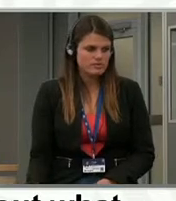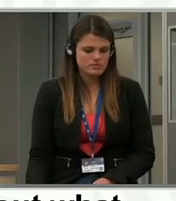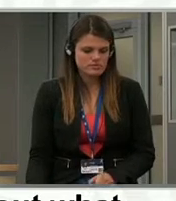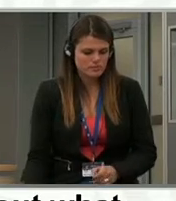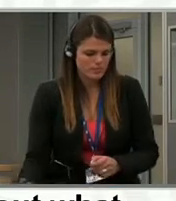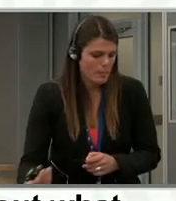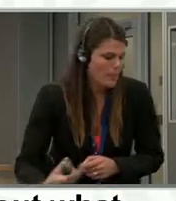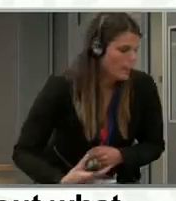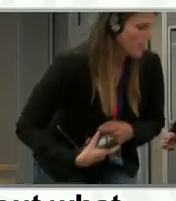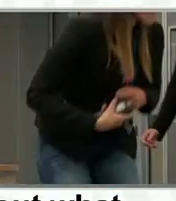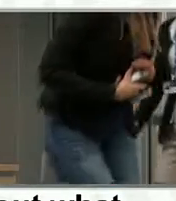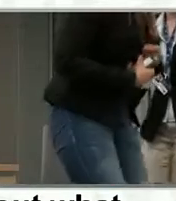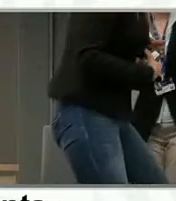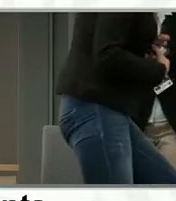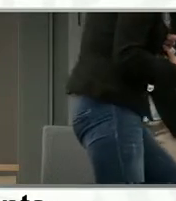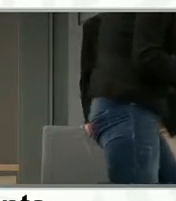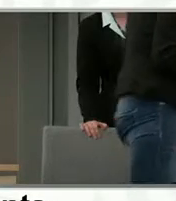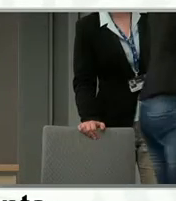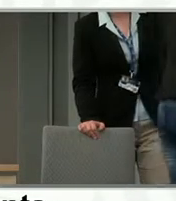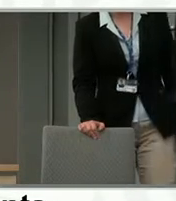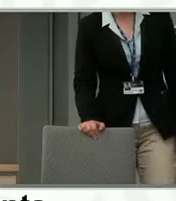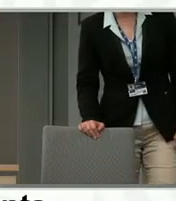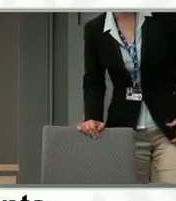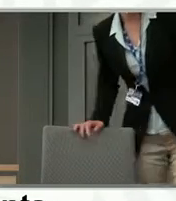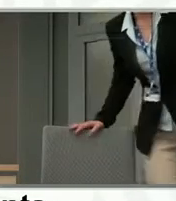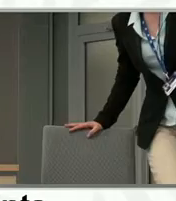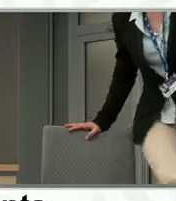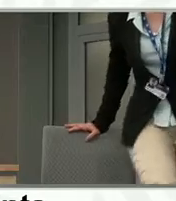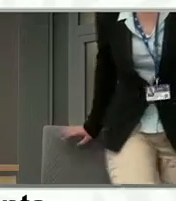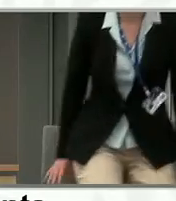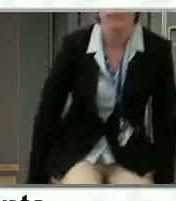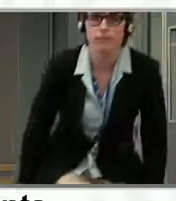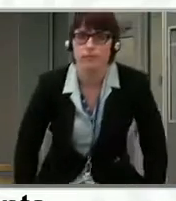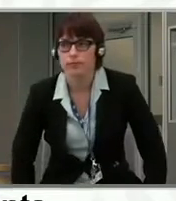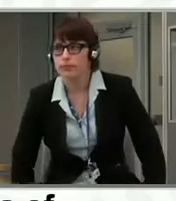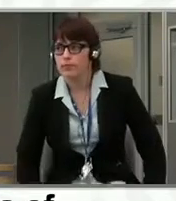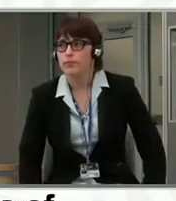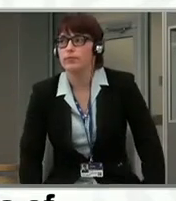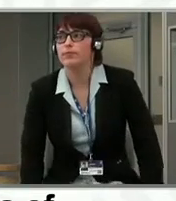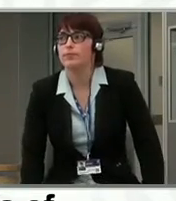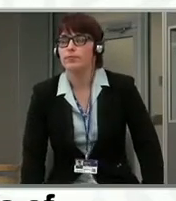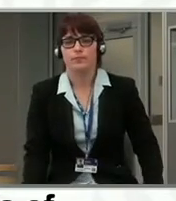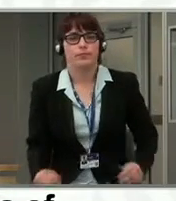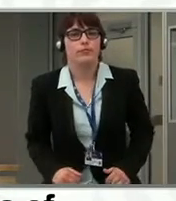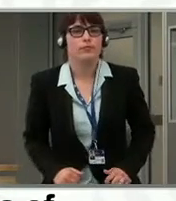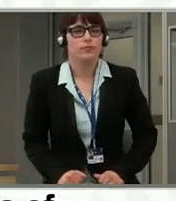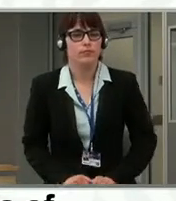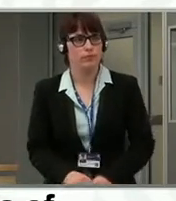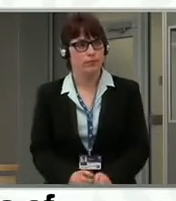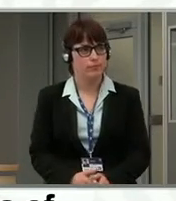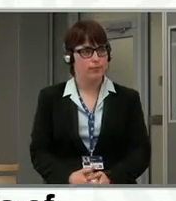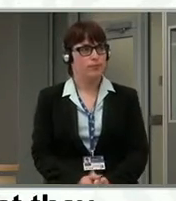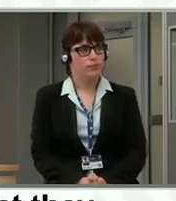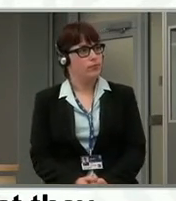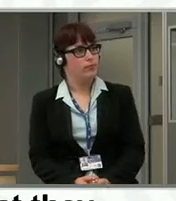the government has stated with regards to the needs of the persons with disabilities, if this is what they really need. The floor goes to